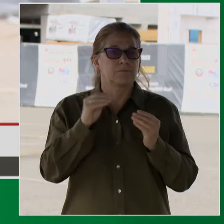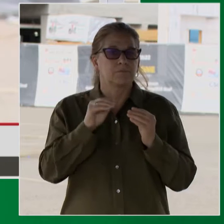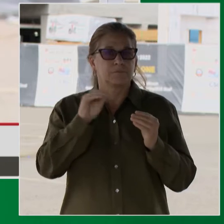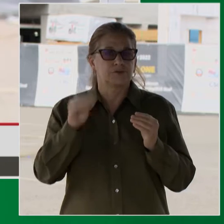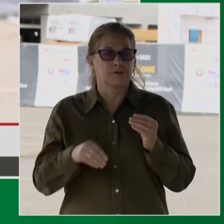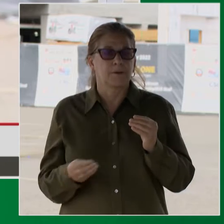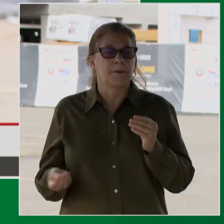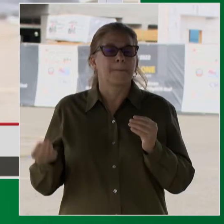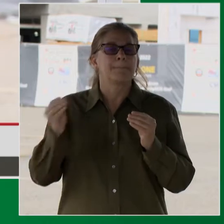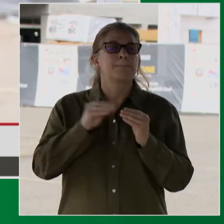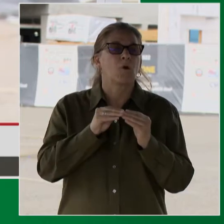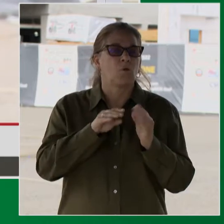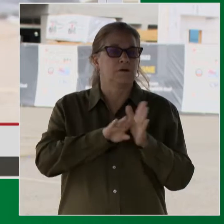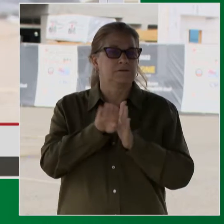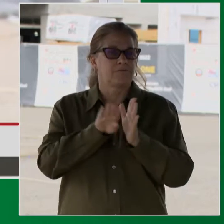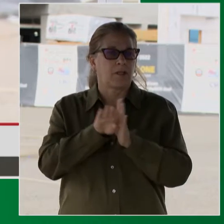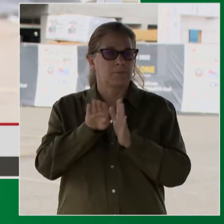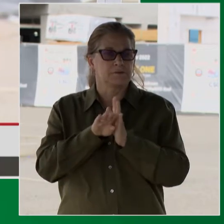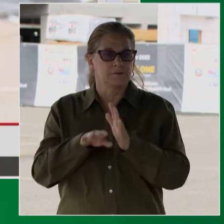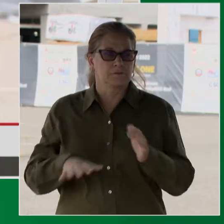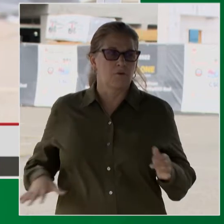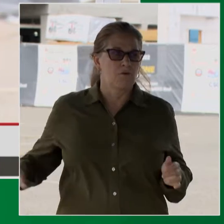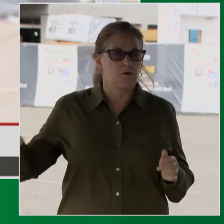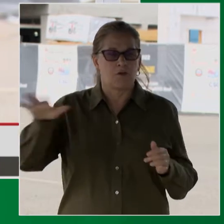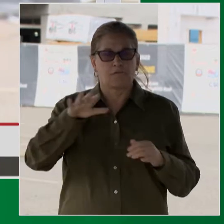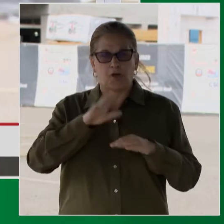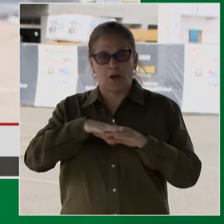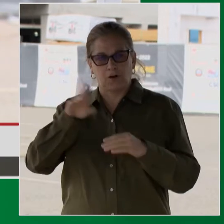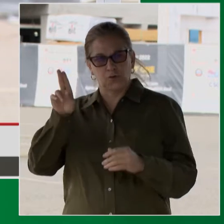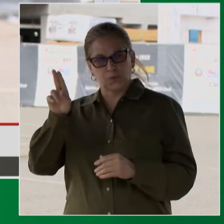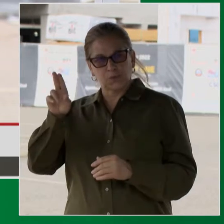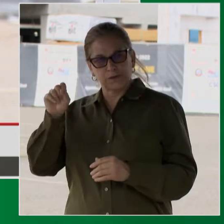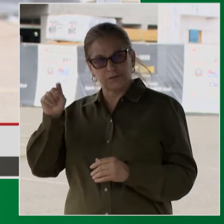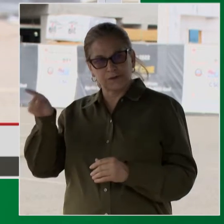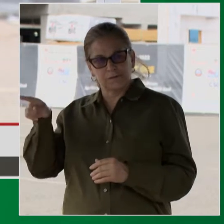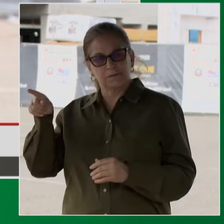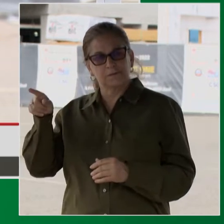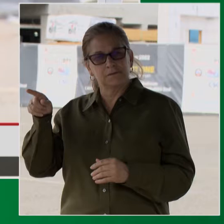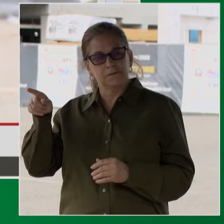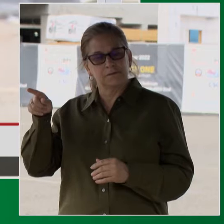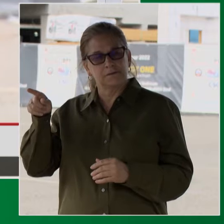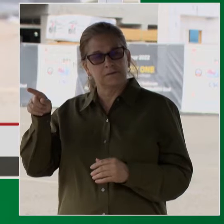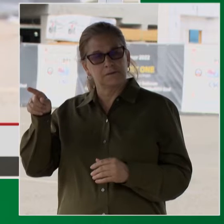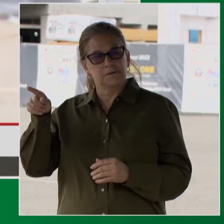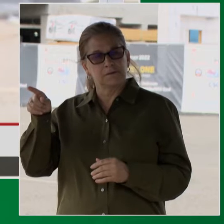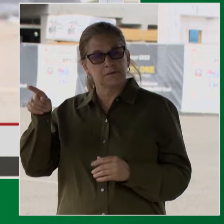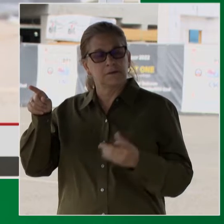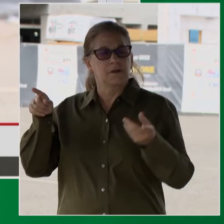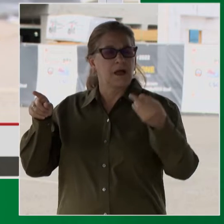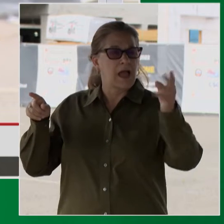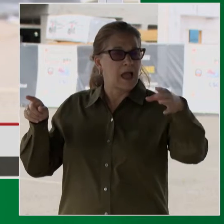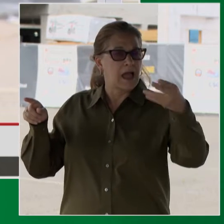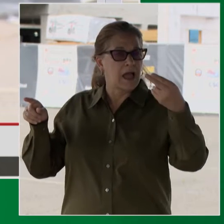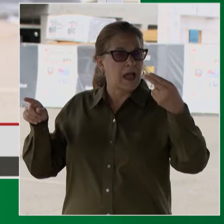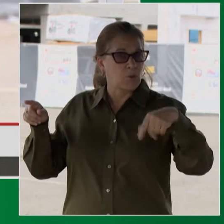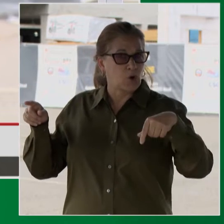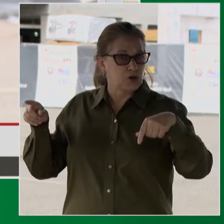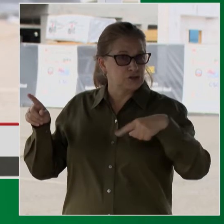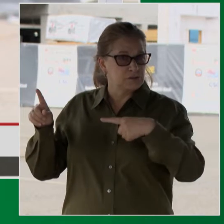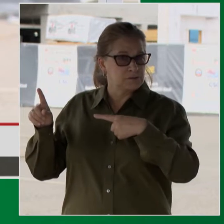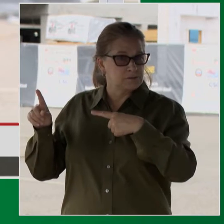great example is U Street, both at the MPD headquarters, but also Reeves. There's additional density there. There's